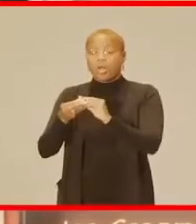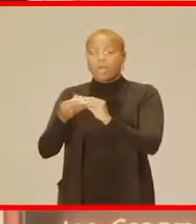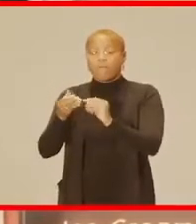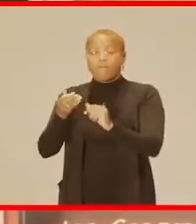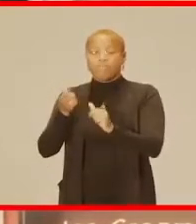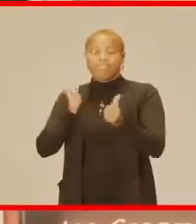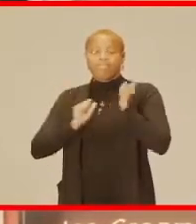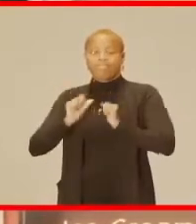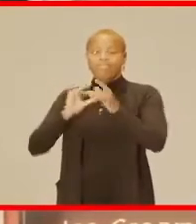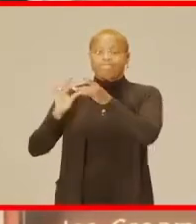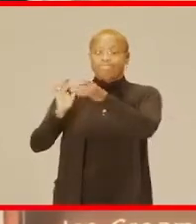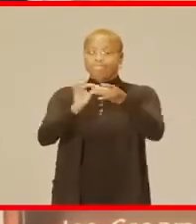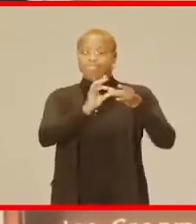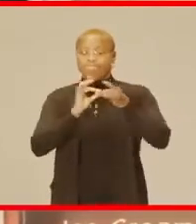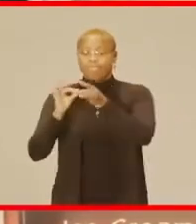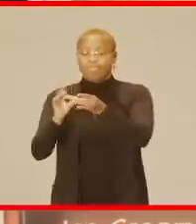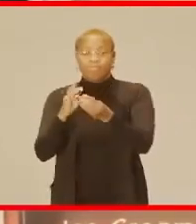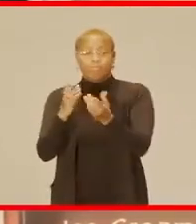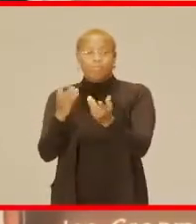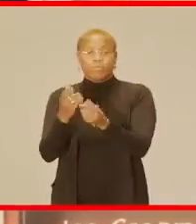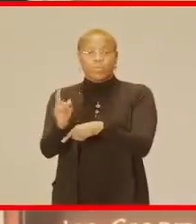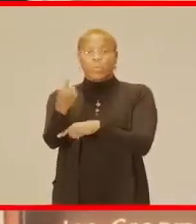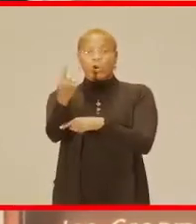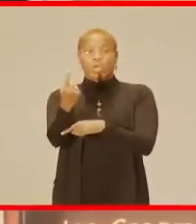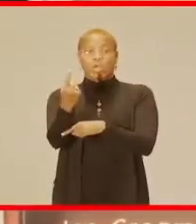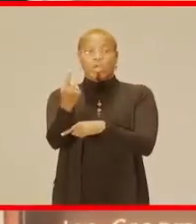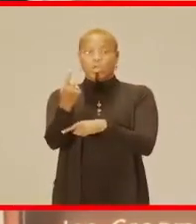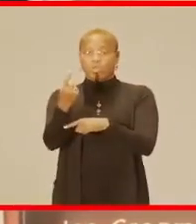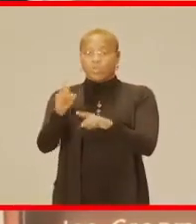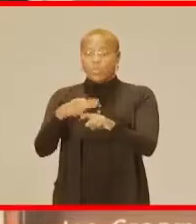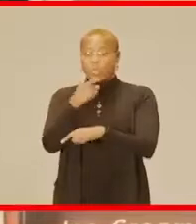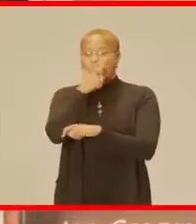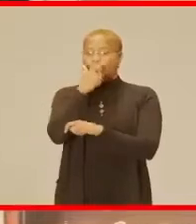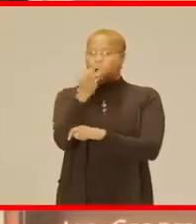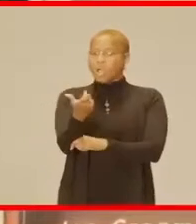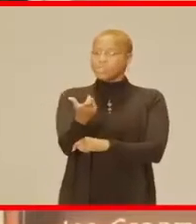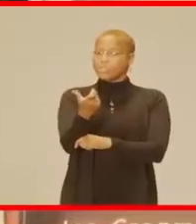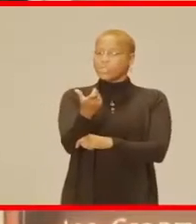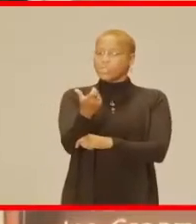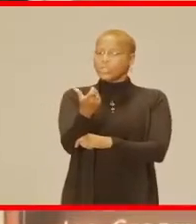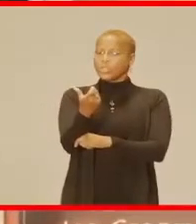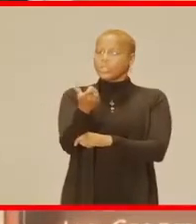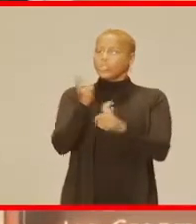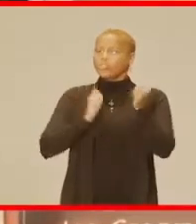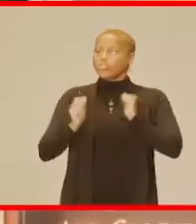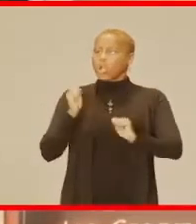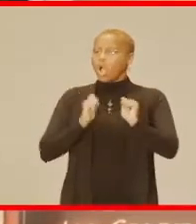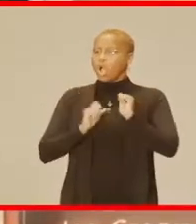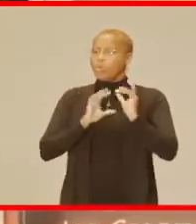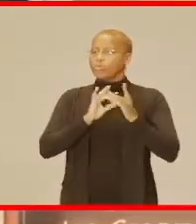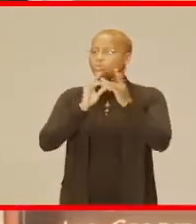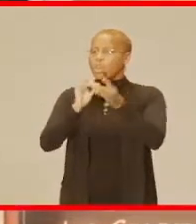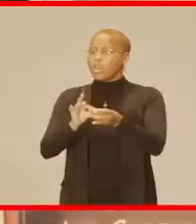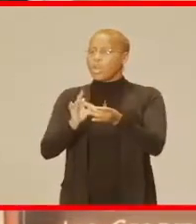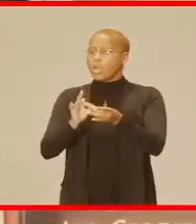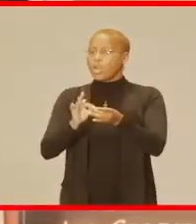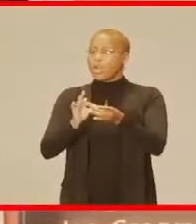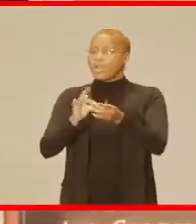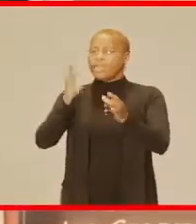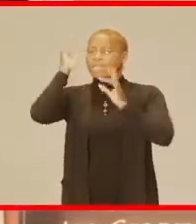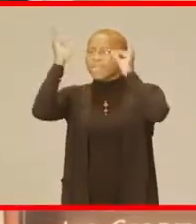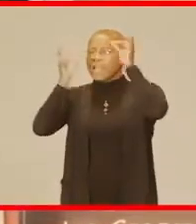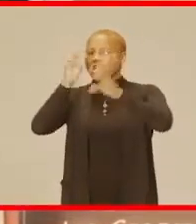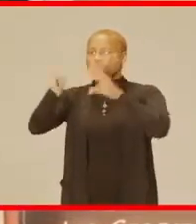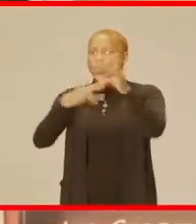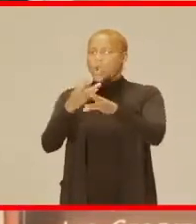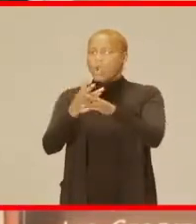about have in common is when you watch a TV series regarding a fantasy world,